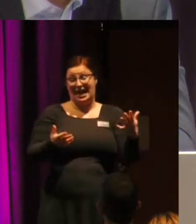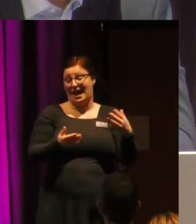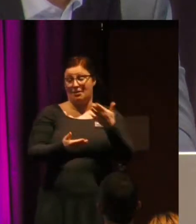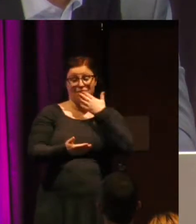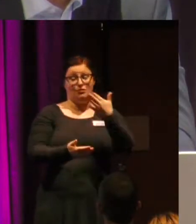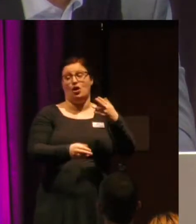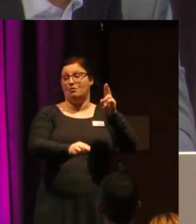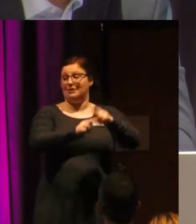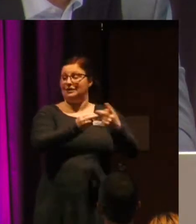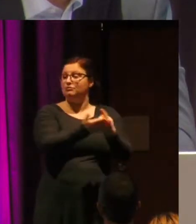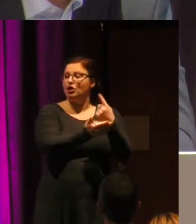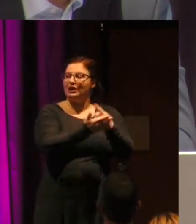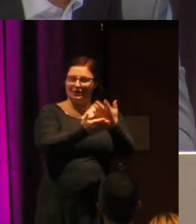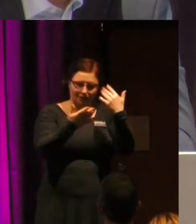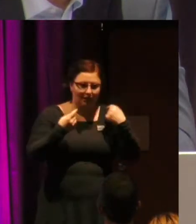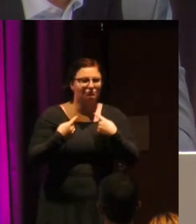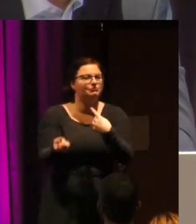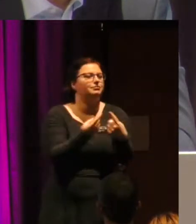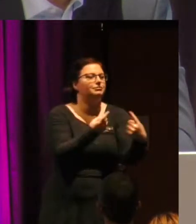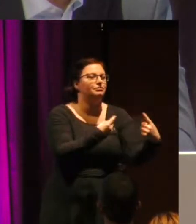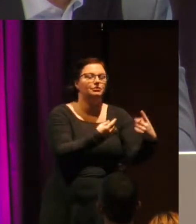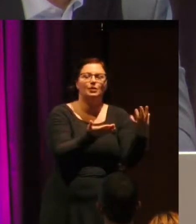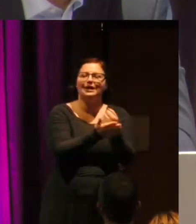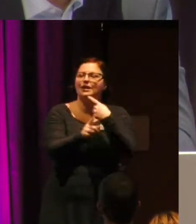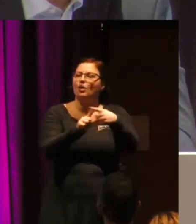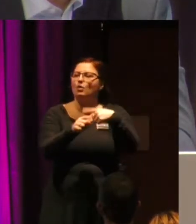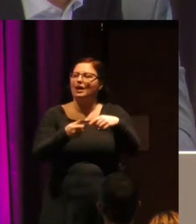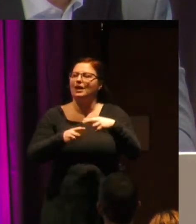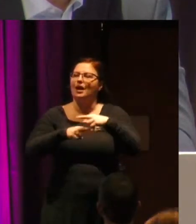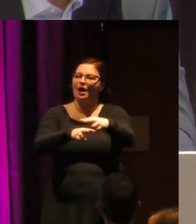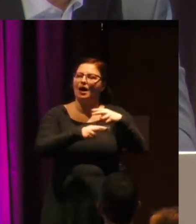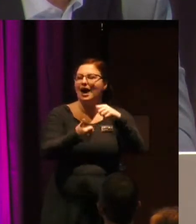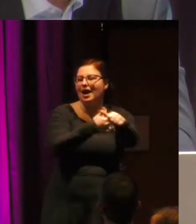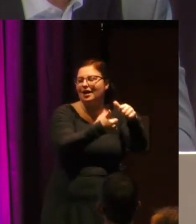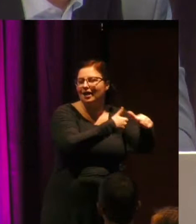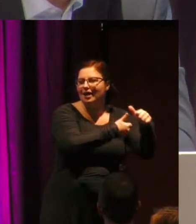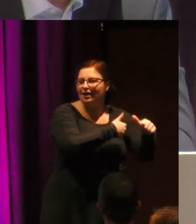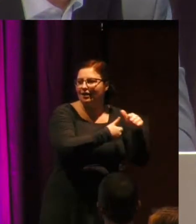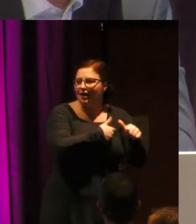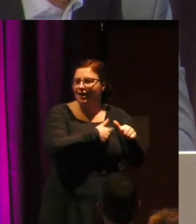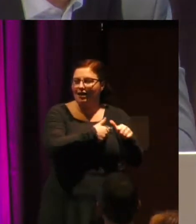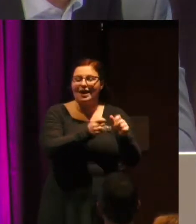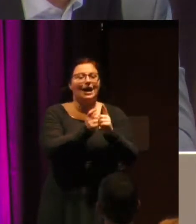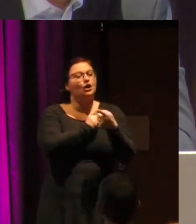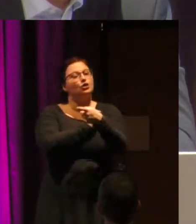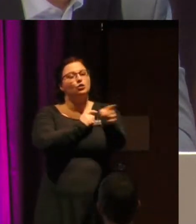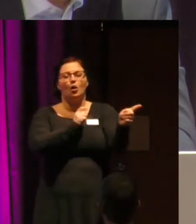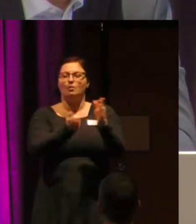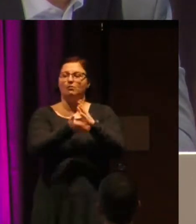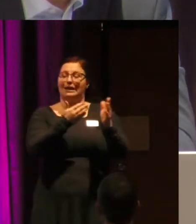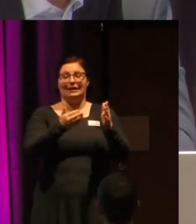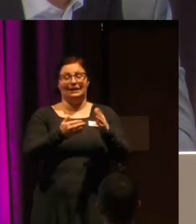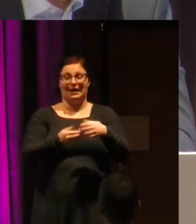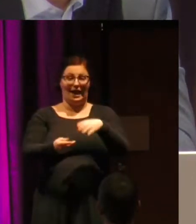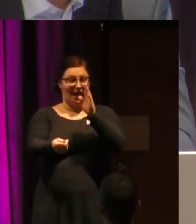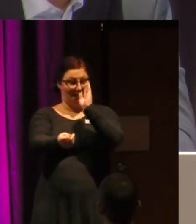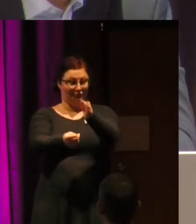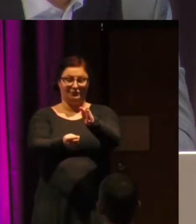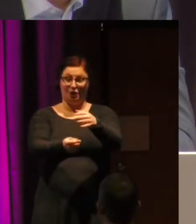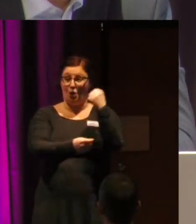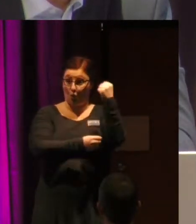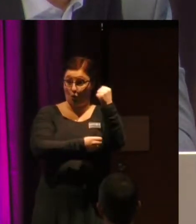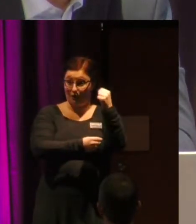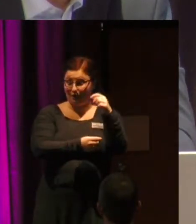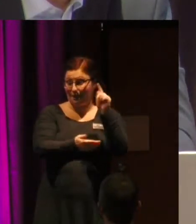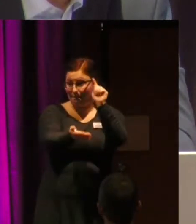and try to get allies inside the European Parliament who maybe are not direct targets, to make them realize